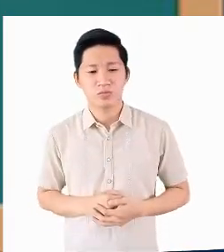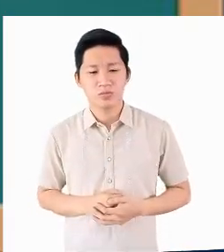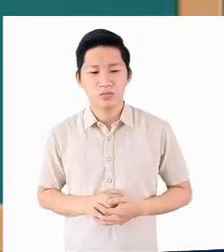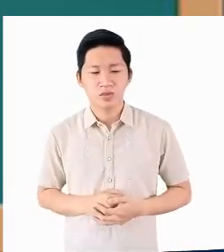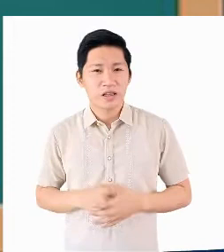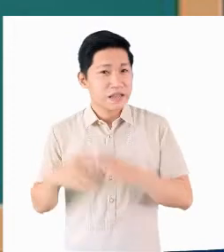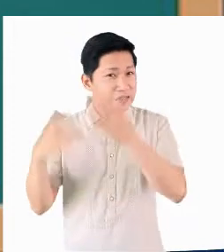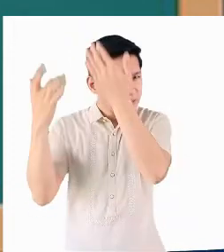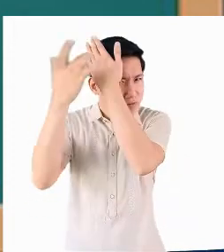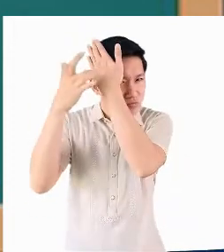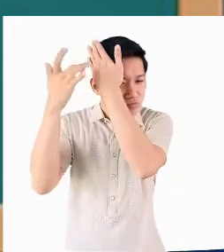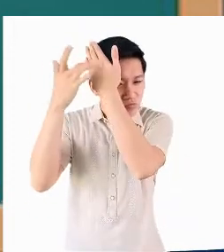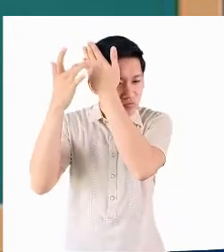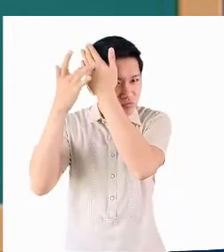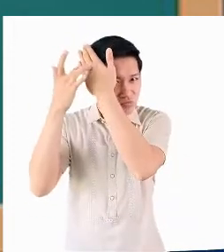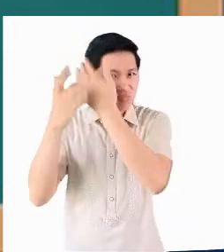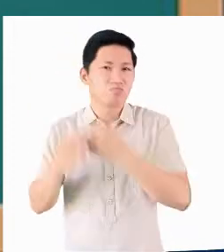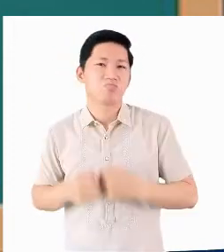trauma,